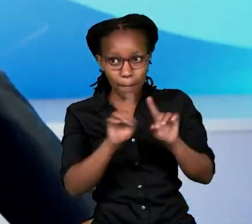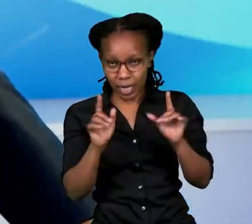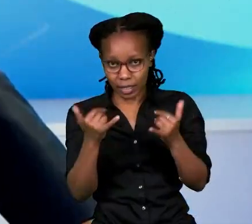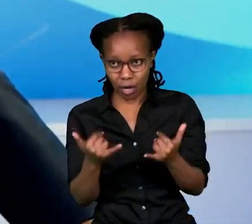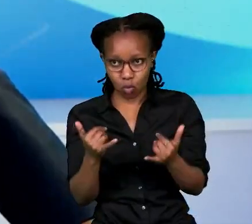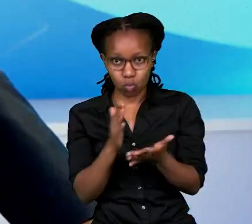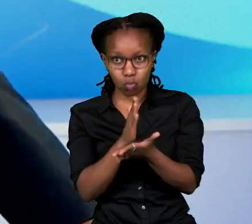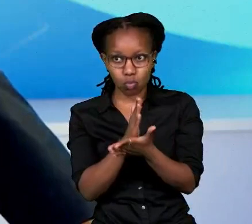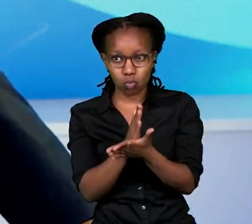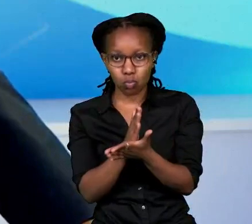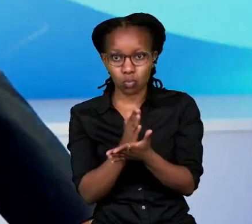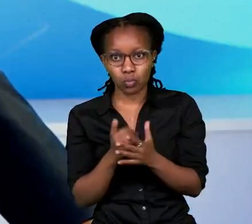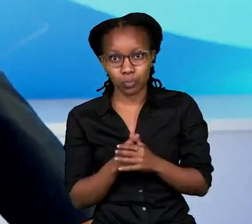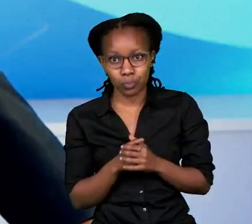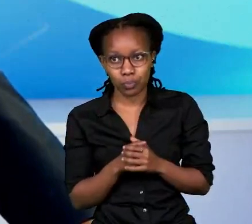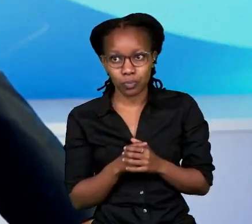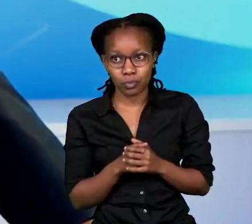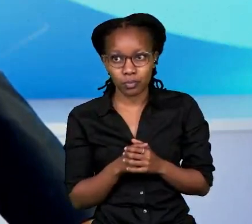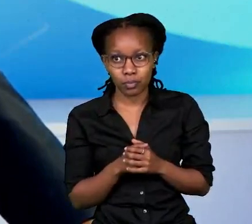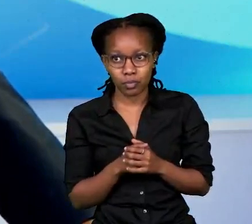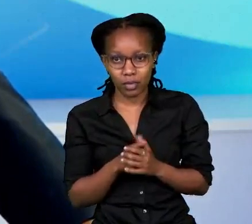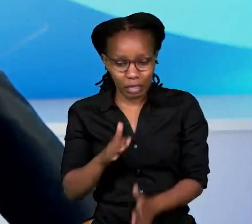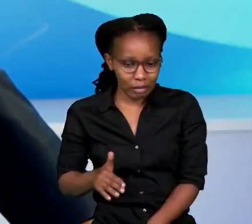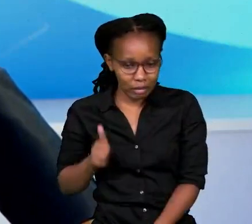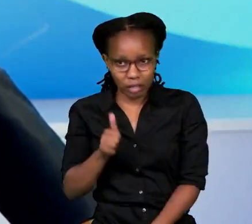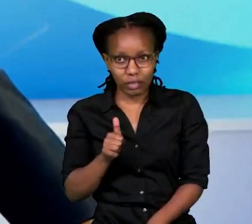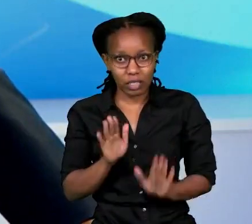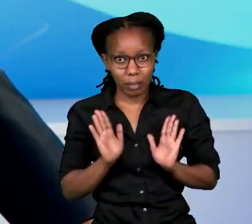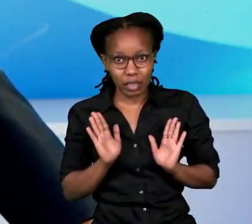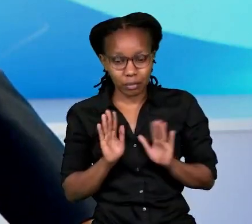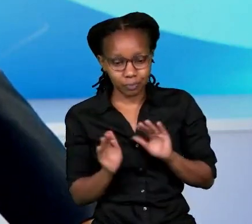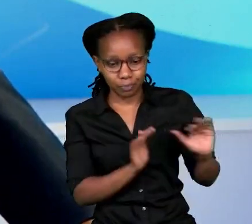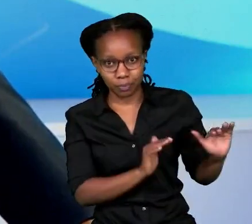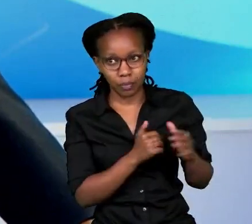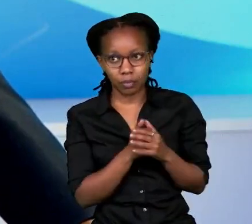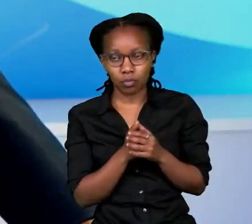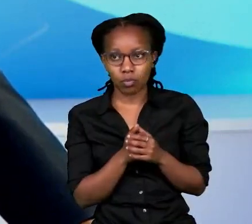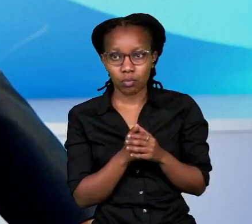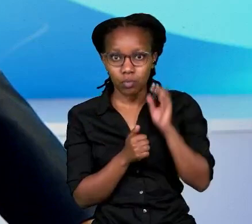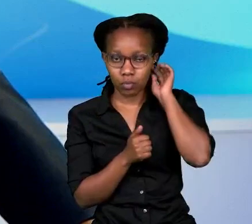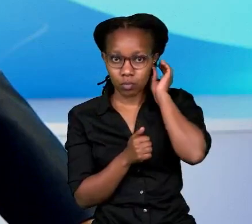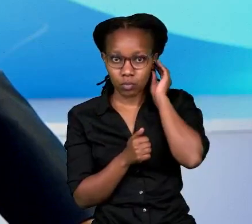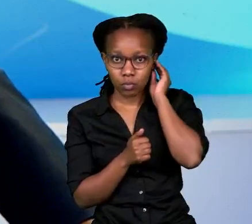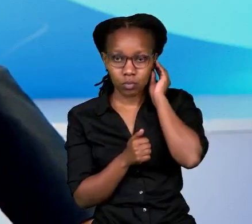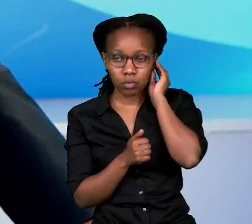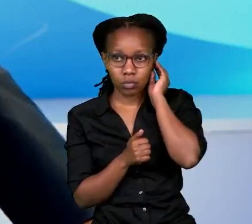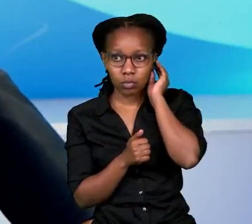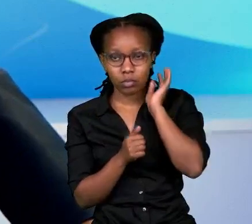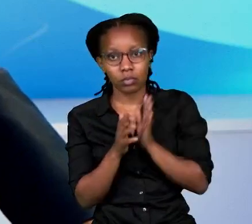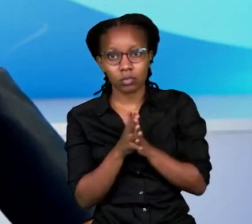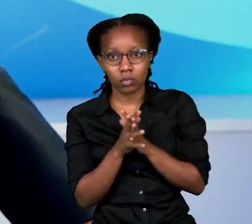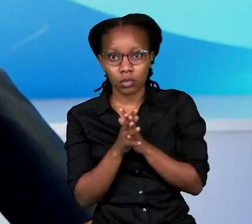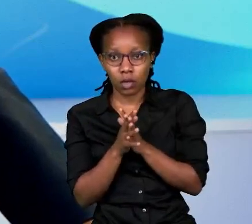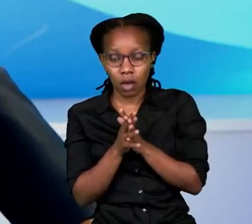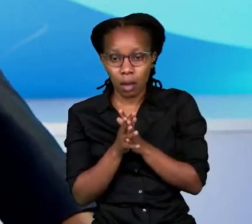clear, the noonday, it was selfishness. The president, this is Moses Juma, the president has no